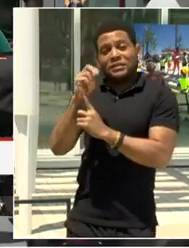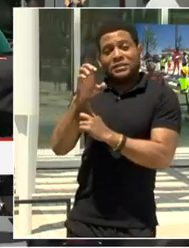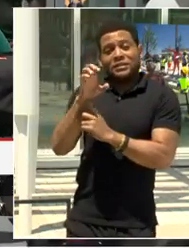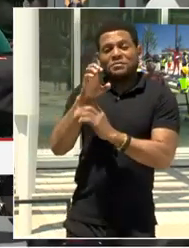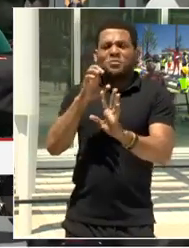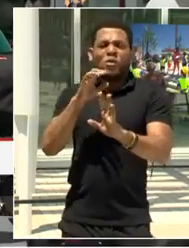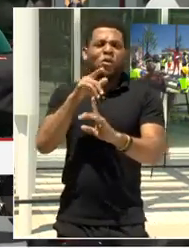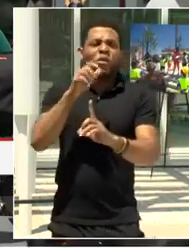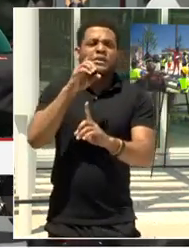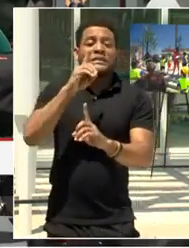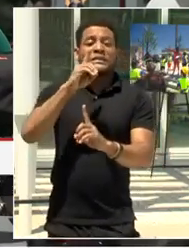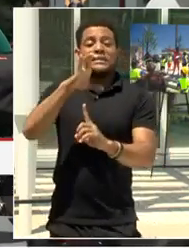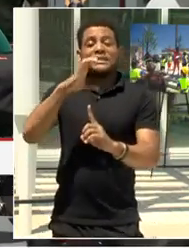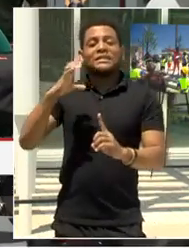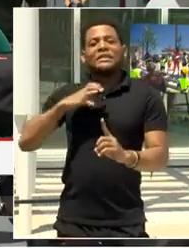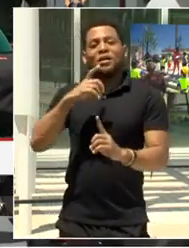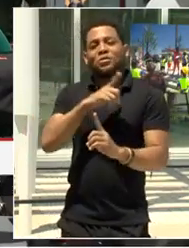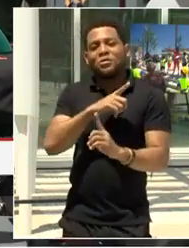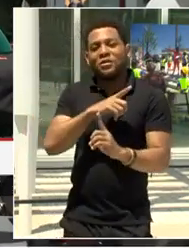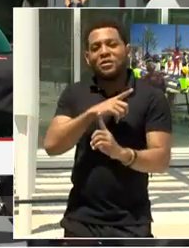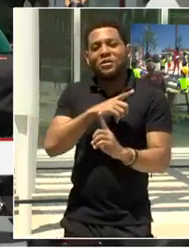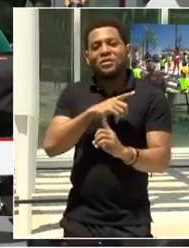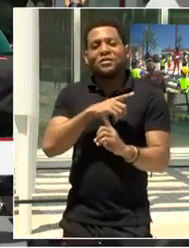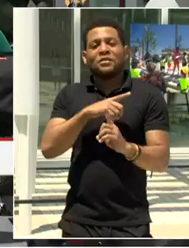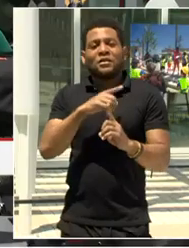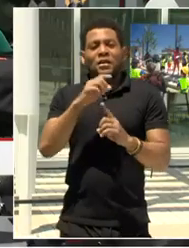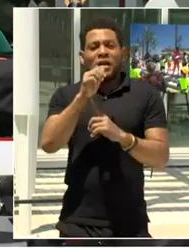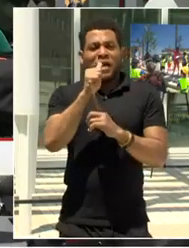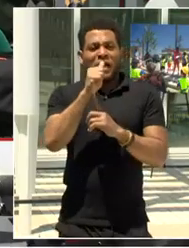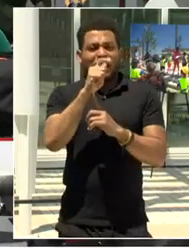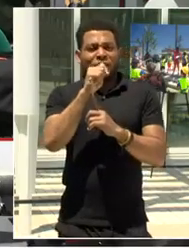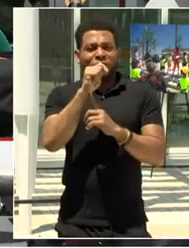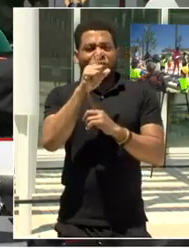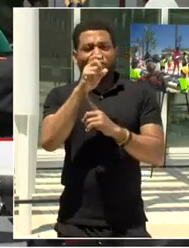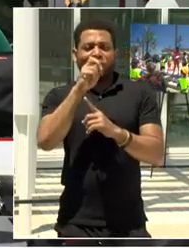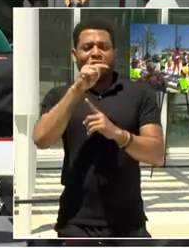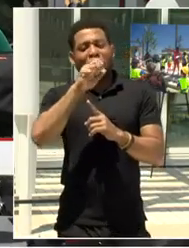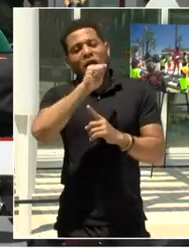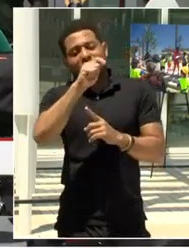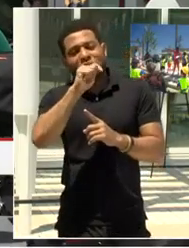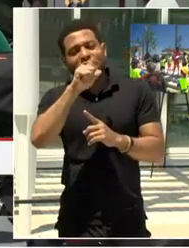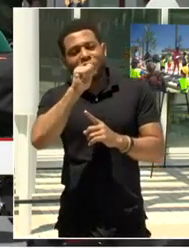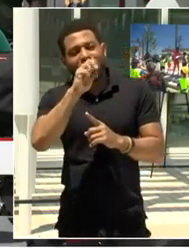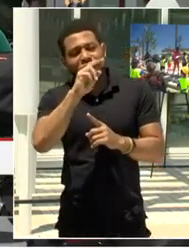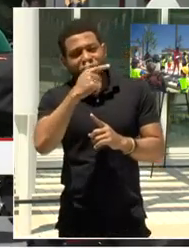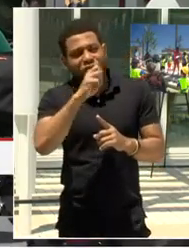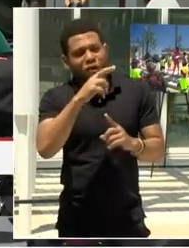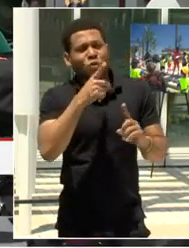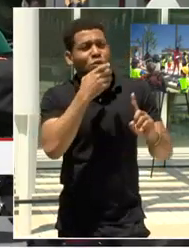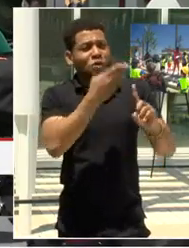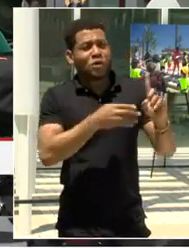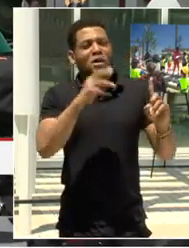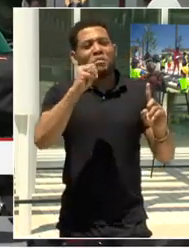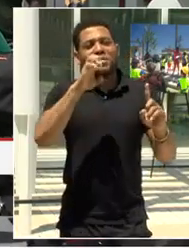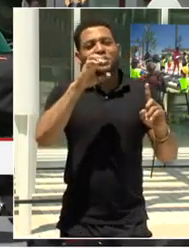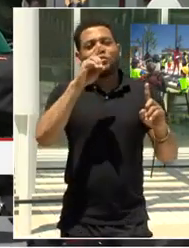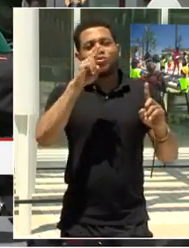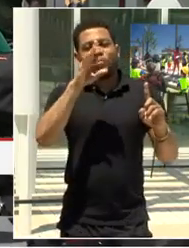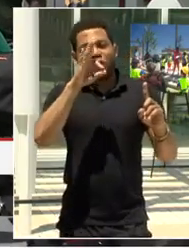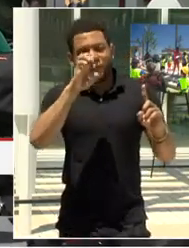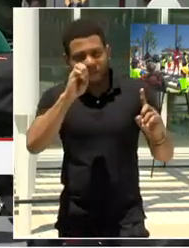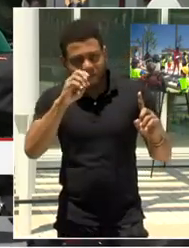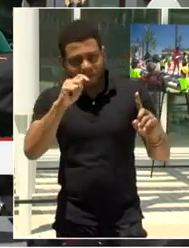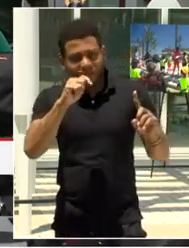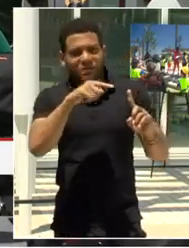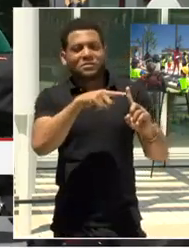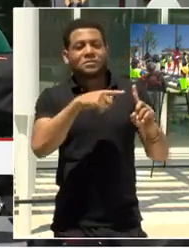and Reservoir Park neighbor, Councilmember Kenyon McDuffie. Give Kenyon a big round of applause. Your council member for